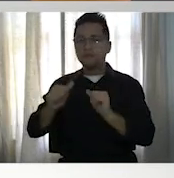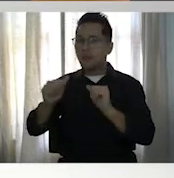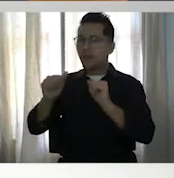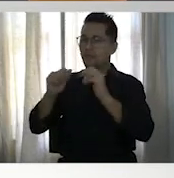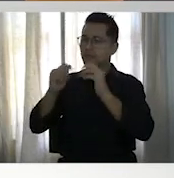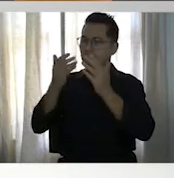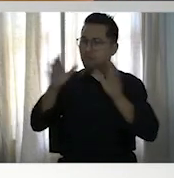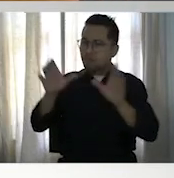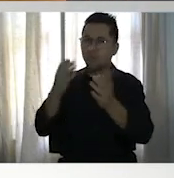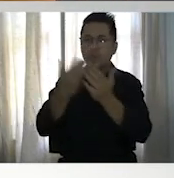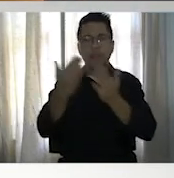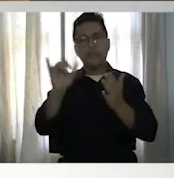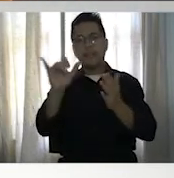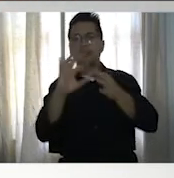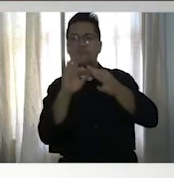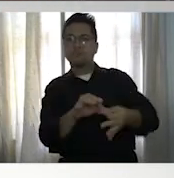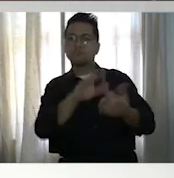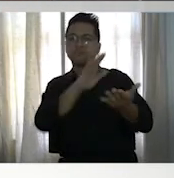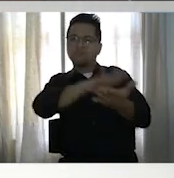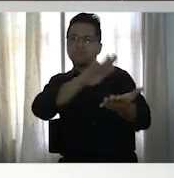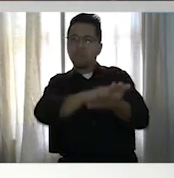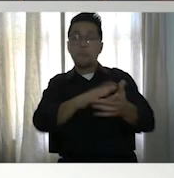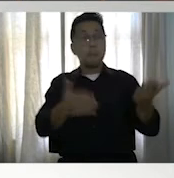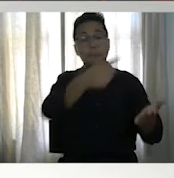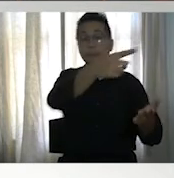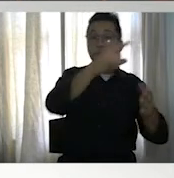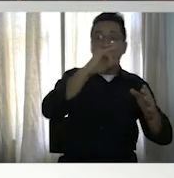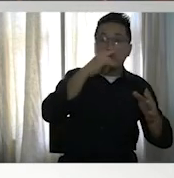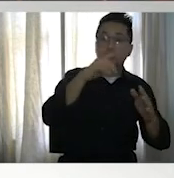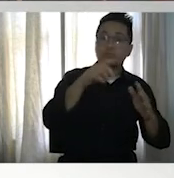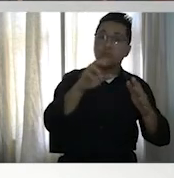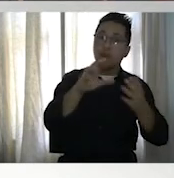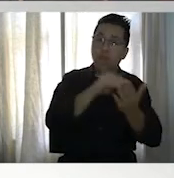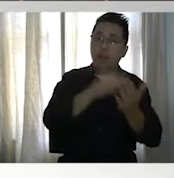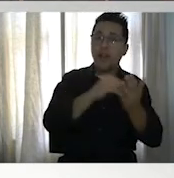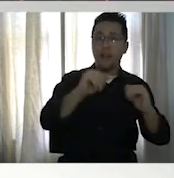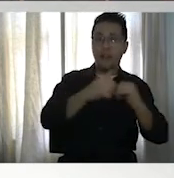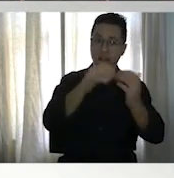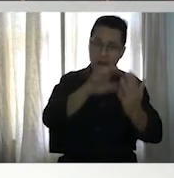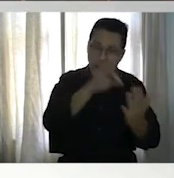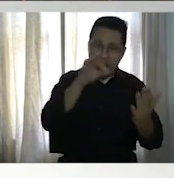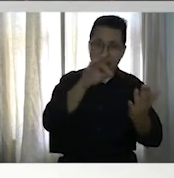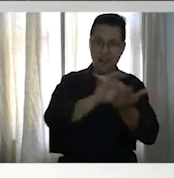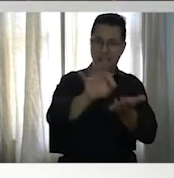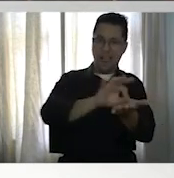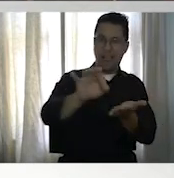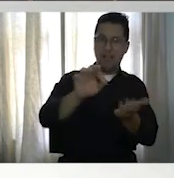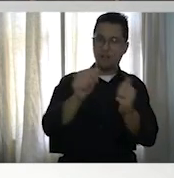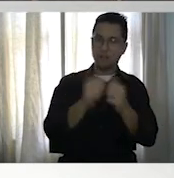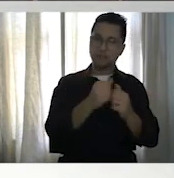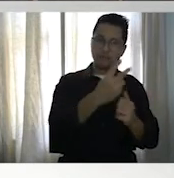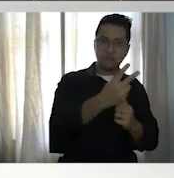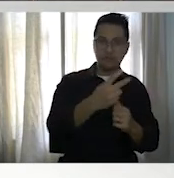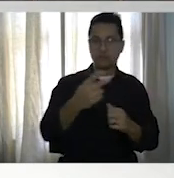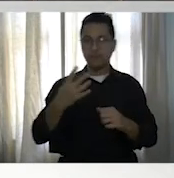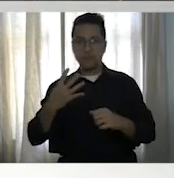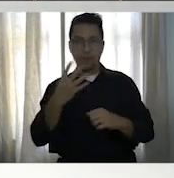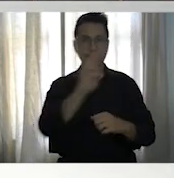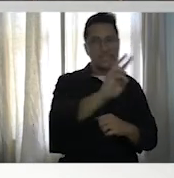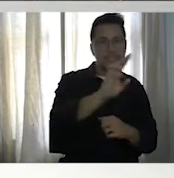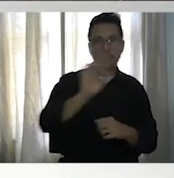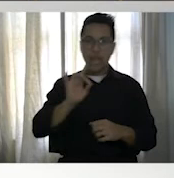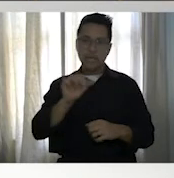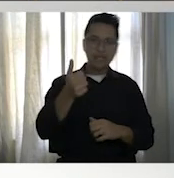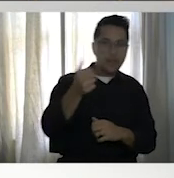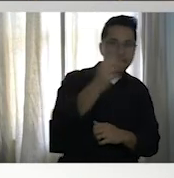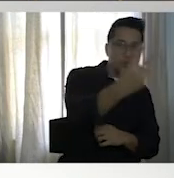academic too. So if they're counting, like maybe your child is learning to count by 2s or 5s or 10s. So it could be 2, 4, 6,